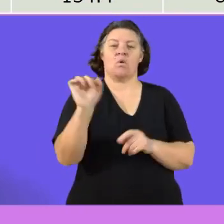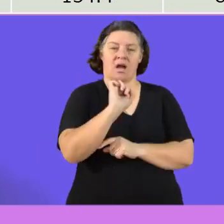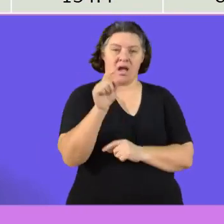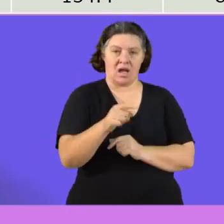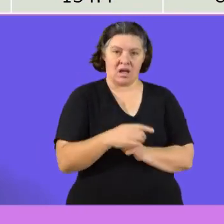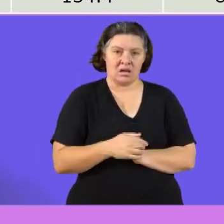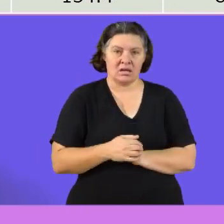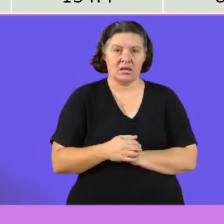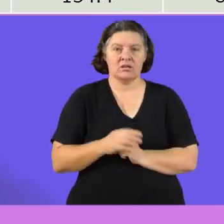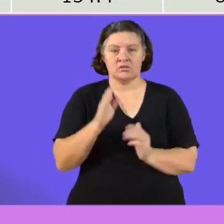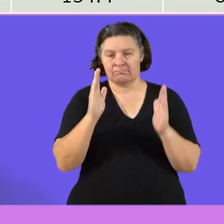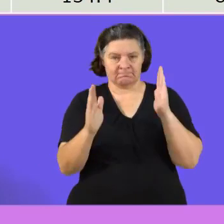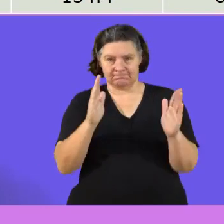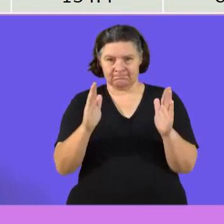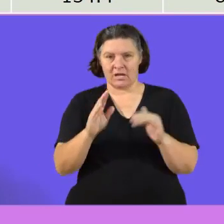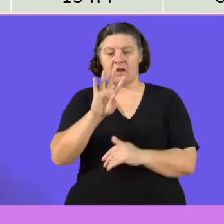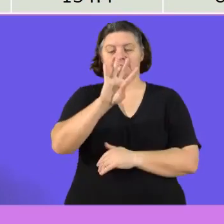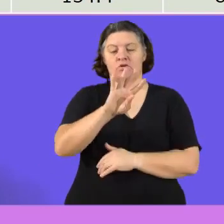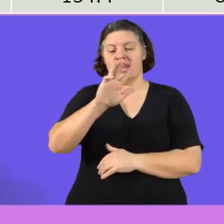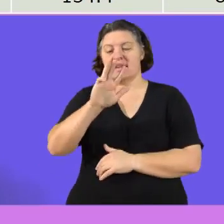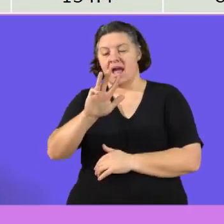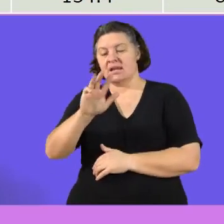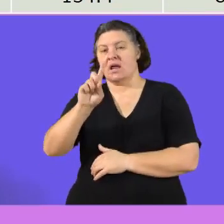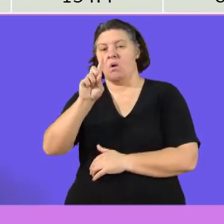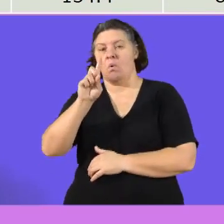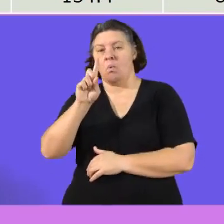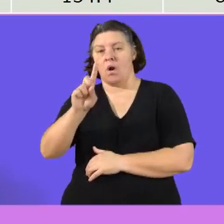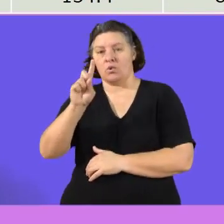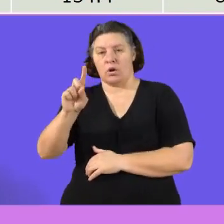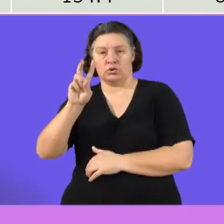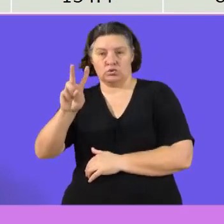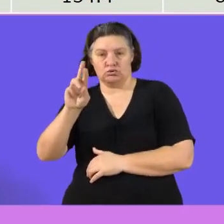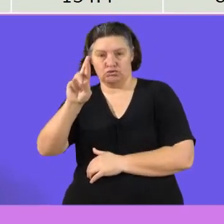find this value of the car. So the fixed cost per annum is